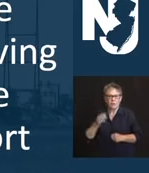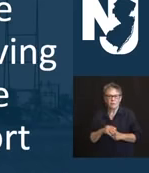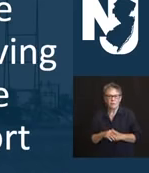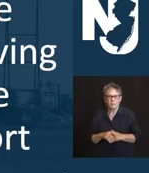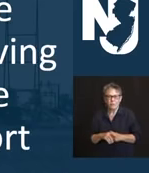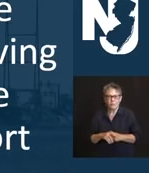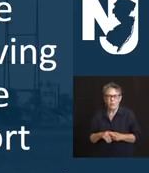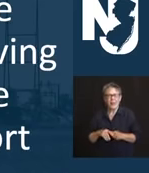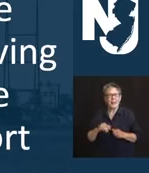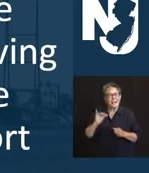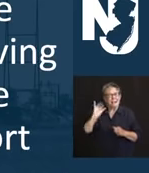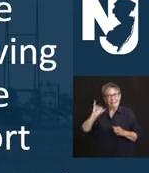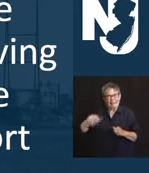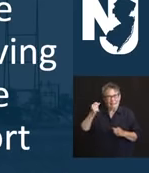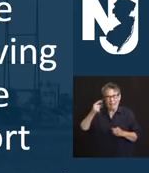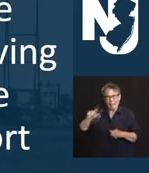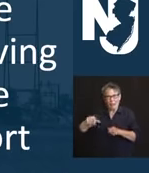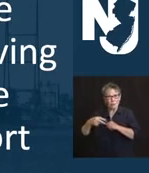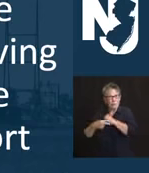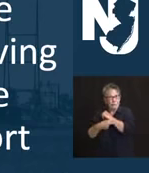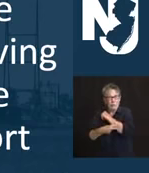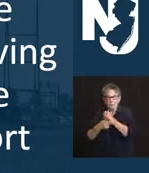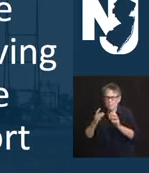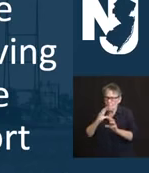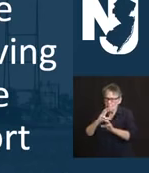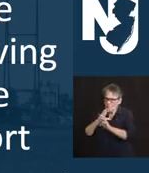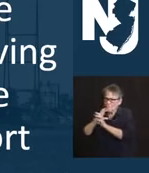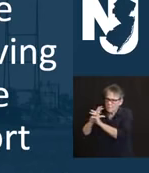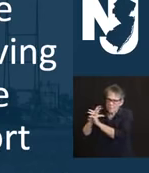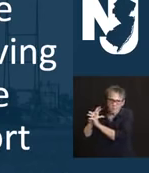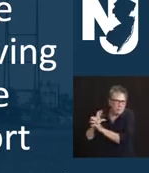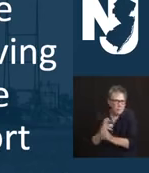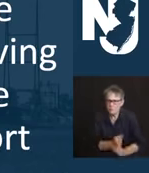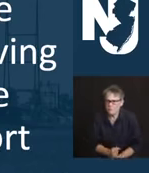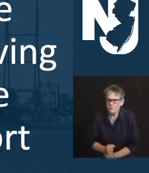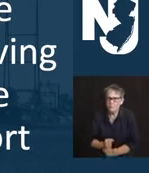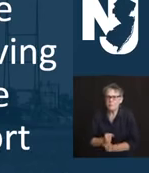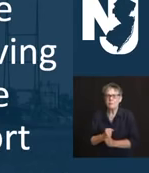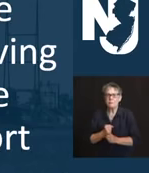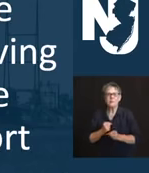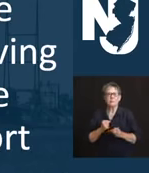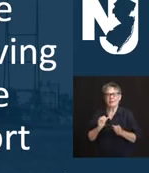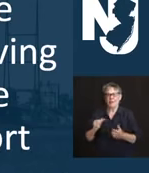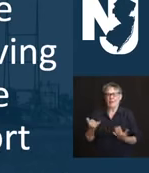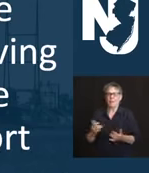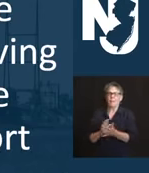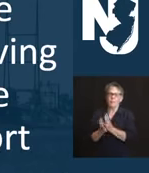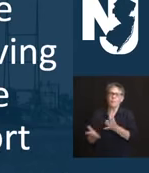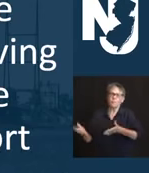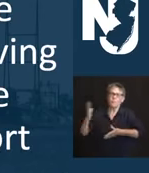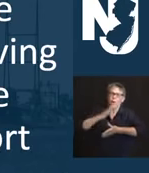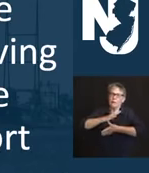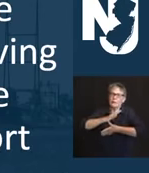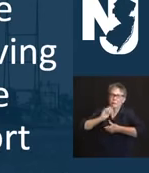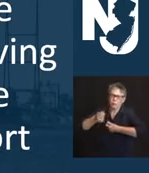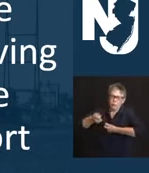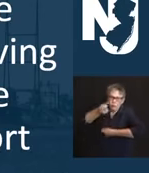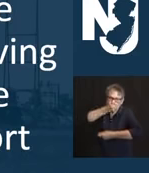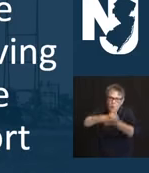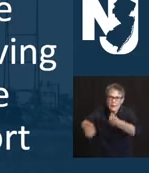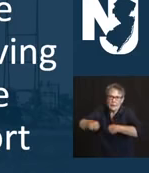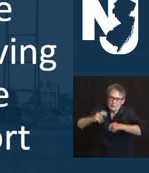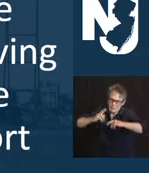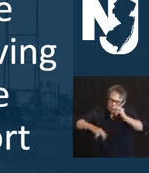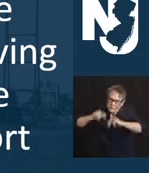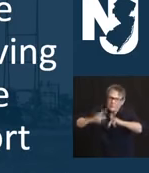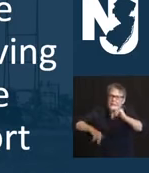top priority. This project is critical to our long-term economic health, not to mention the patience of hundreds of thousands of